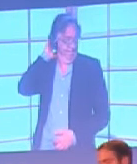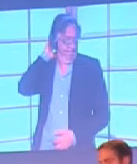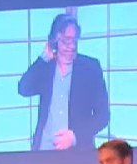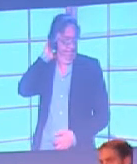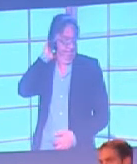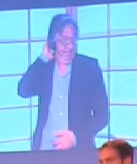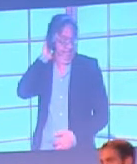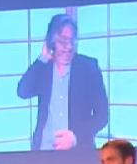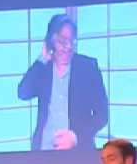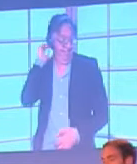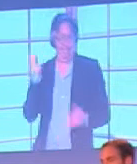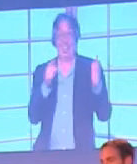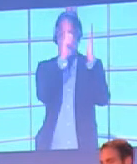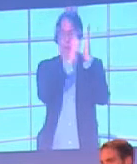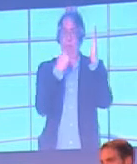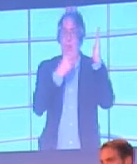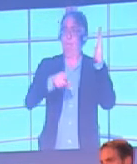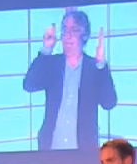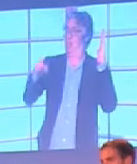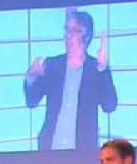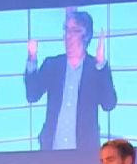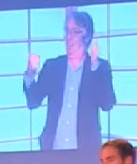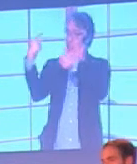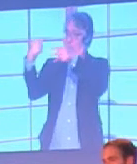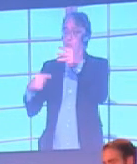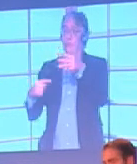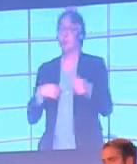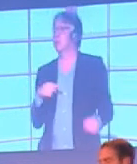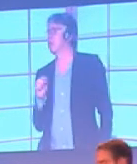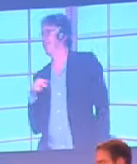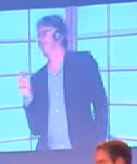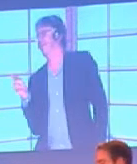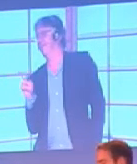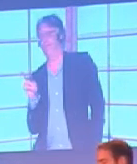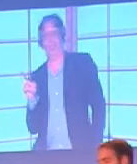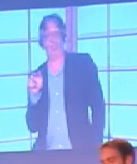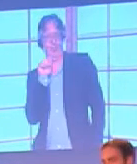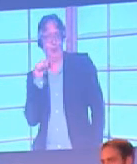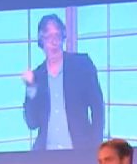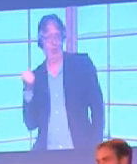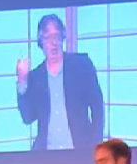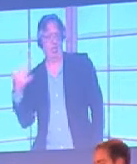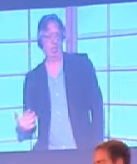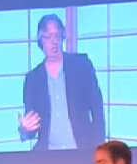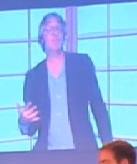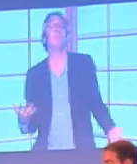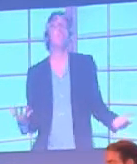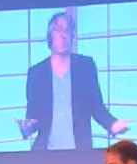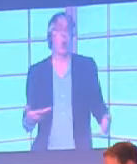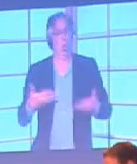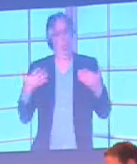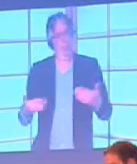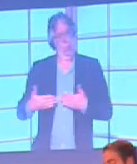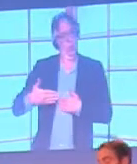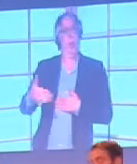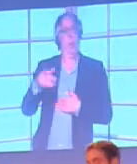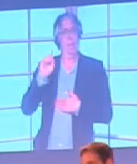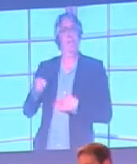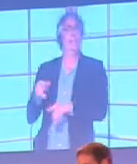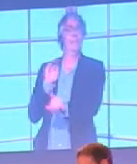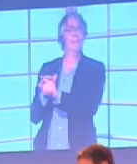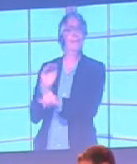legal framework wants. However, it does not stop us from wanting to push together in order to enhance those